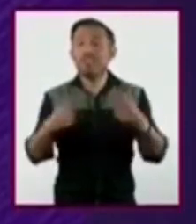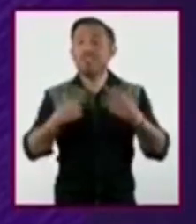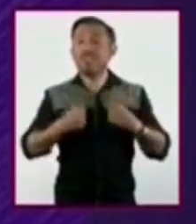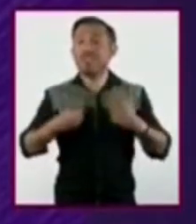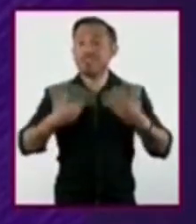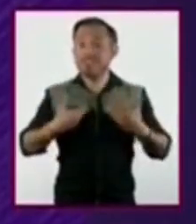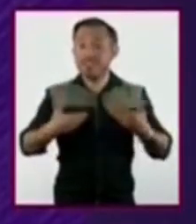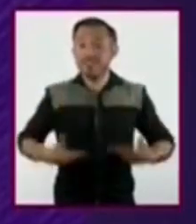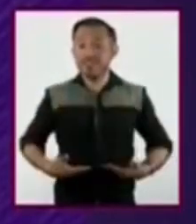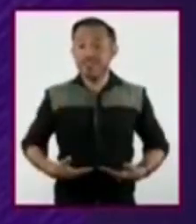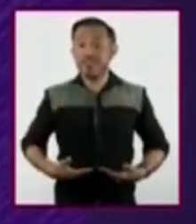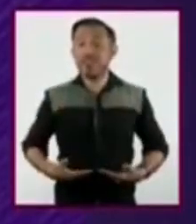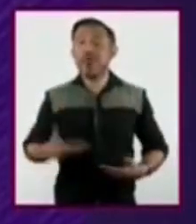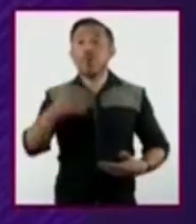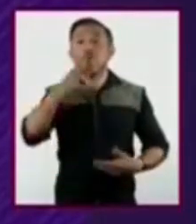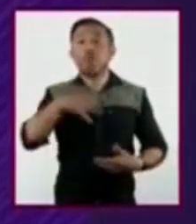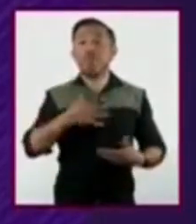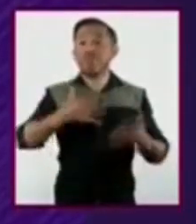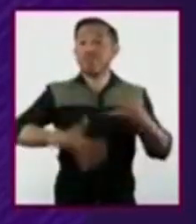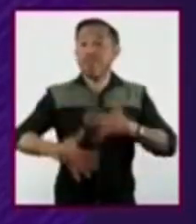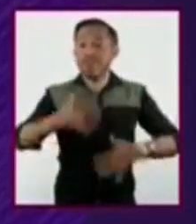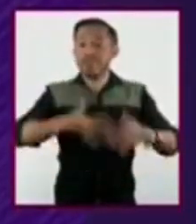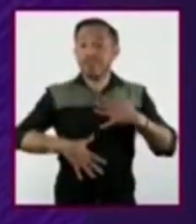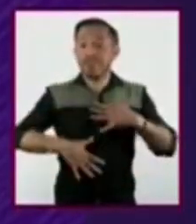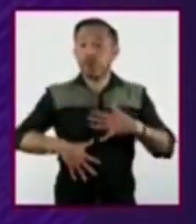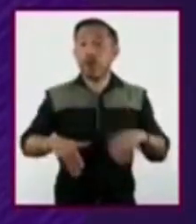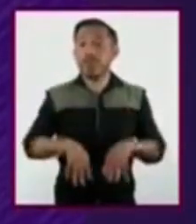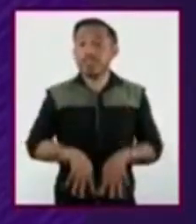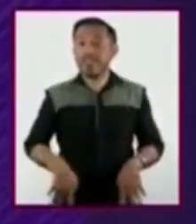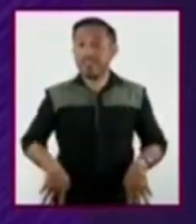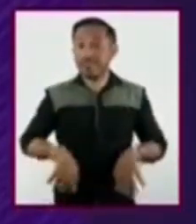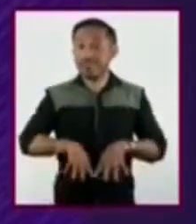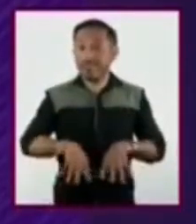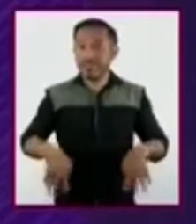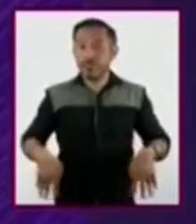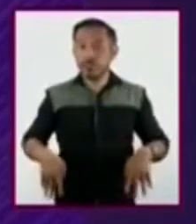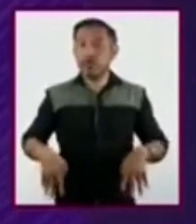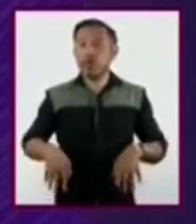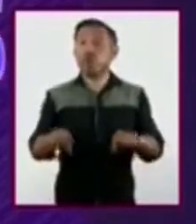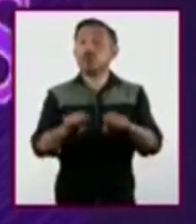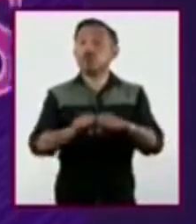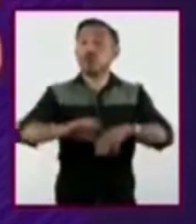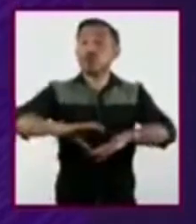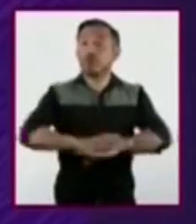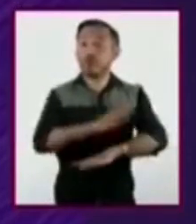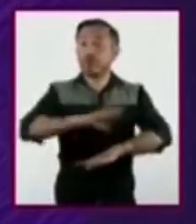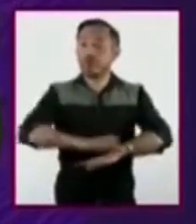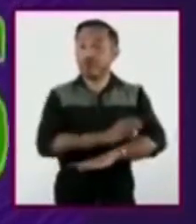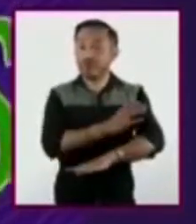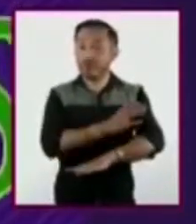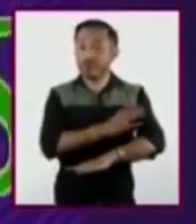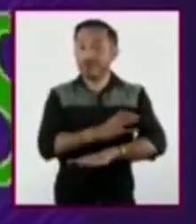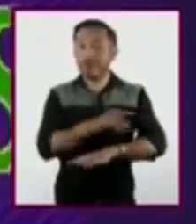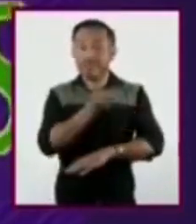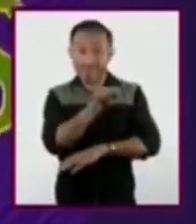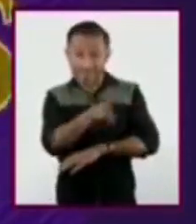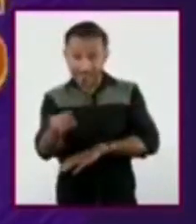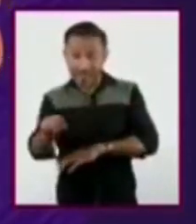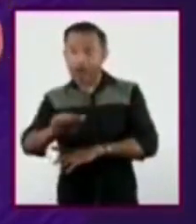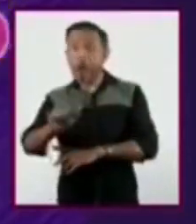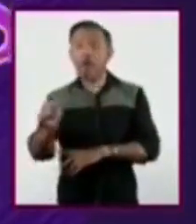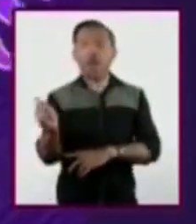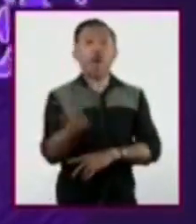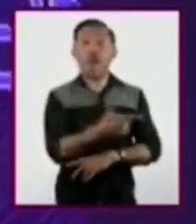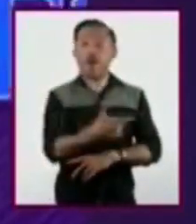shirt, a dress, a skirt, boots, boots! They are all